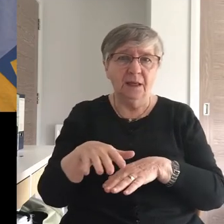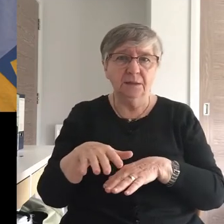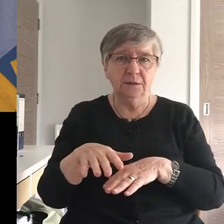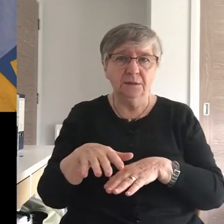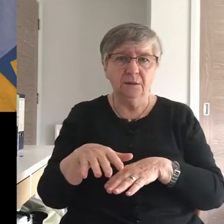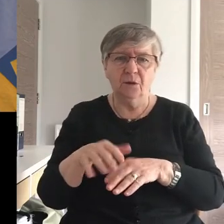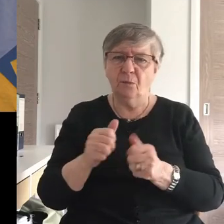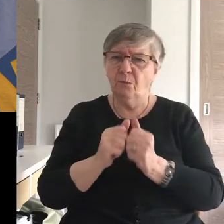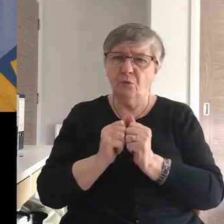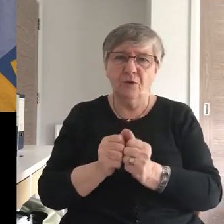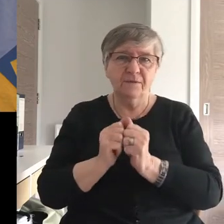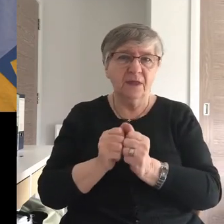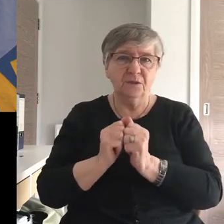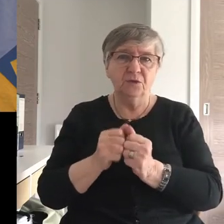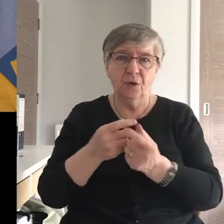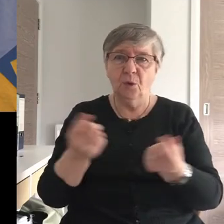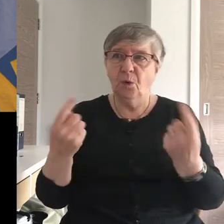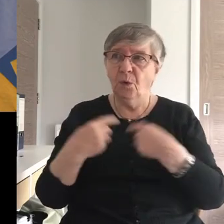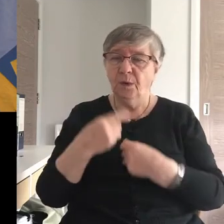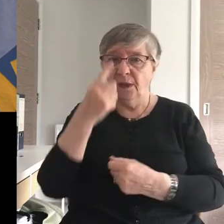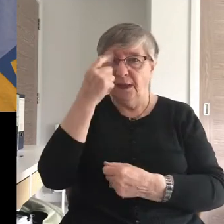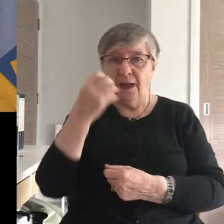What an enormous privilege to have.